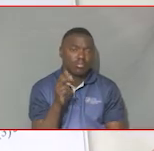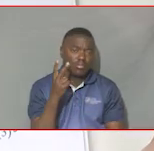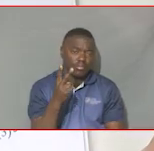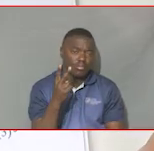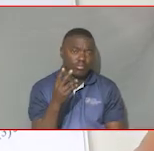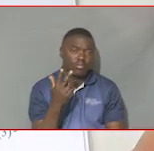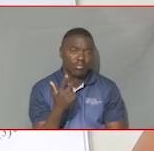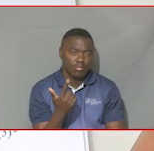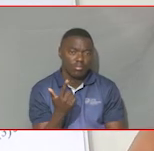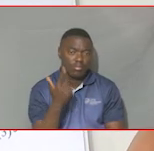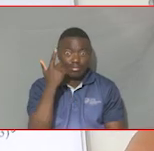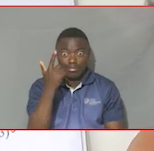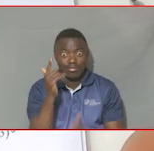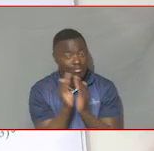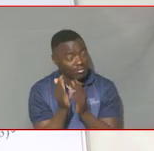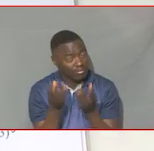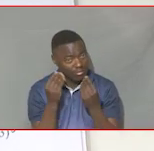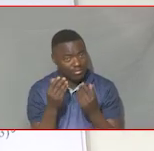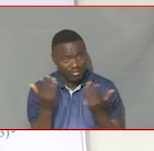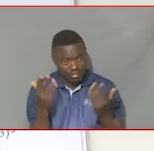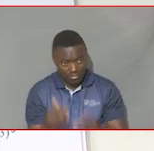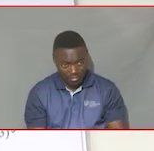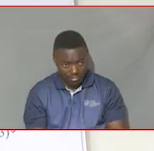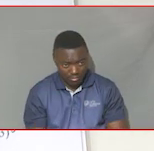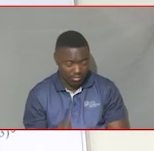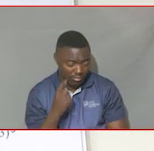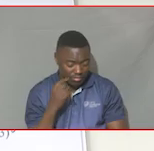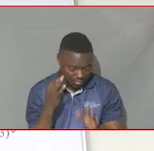7 marks. Is that clear? That is without